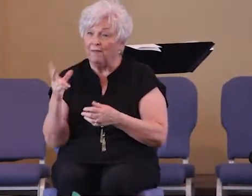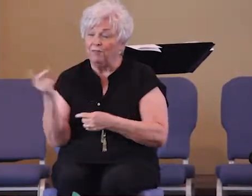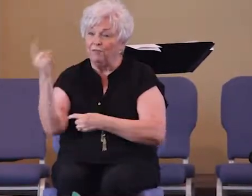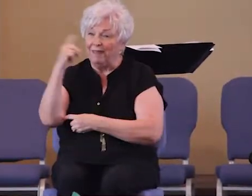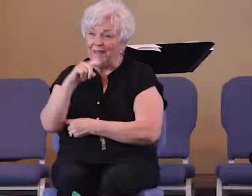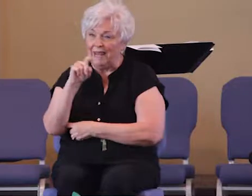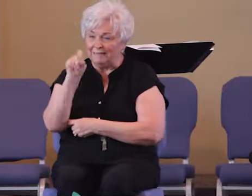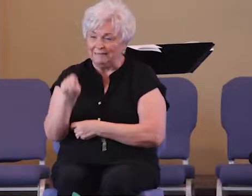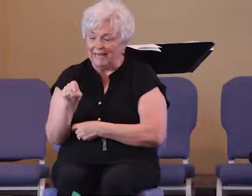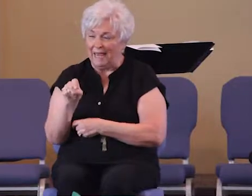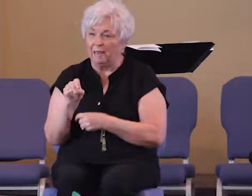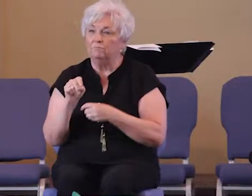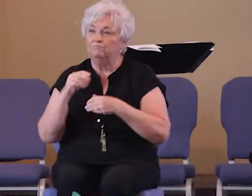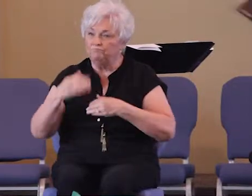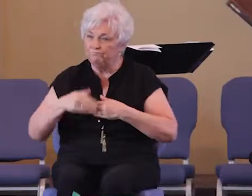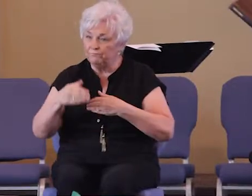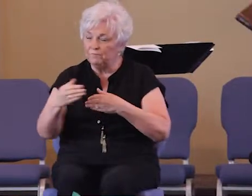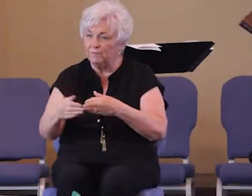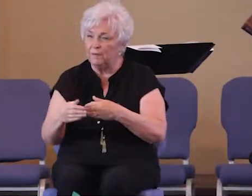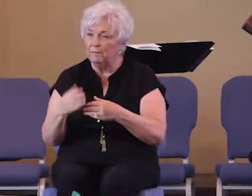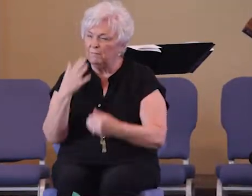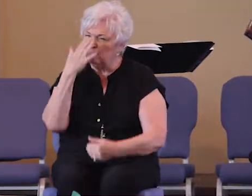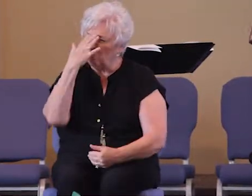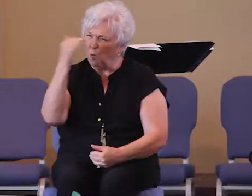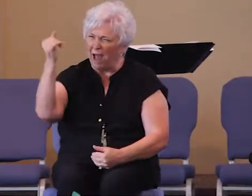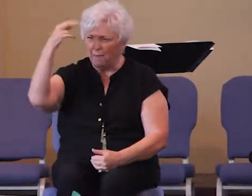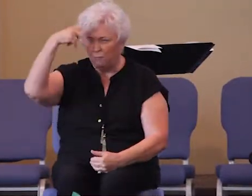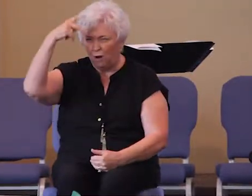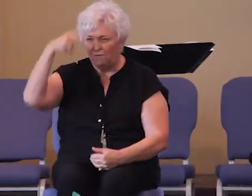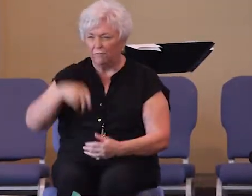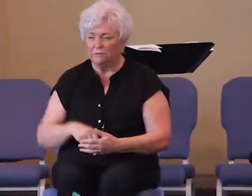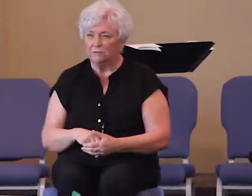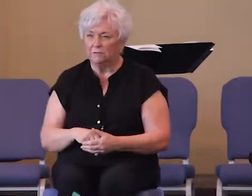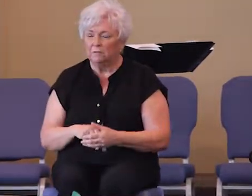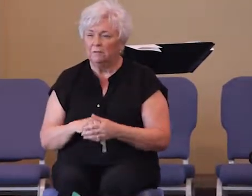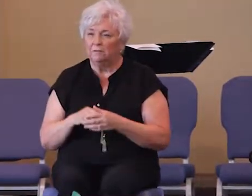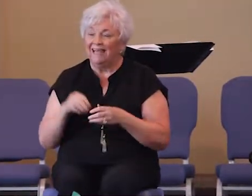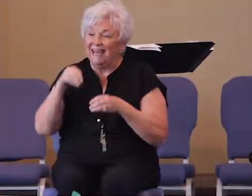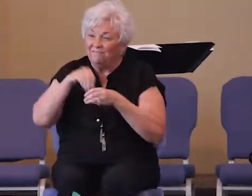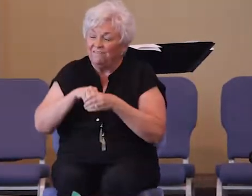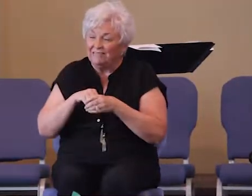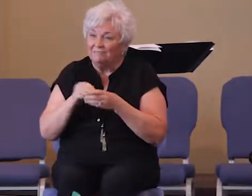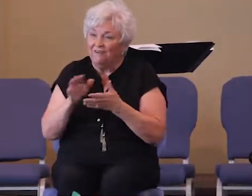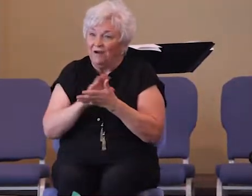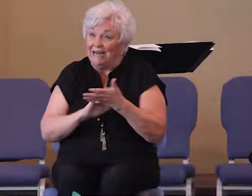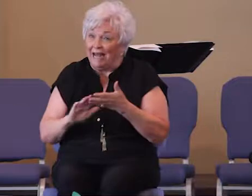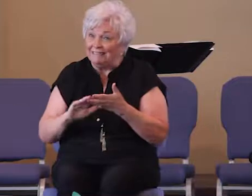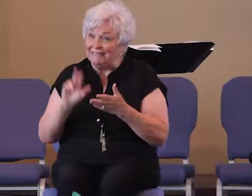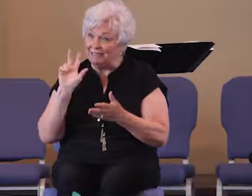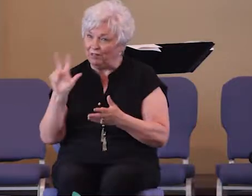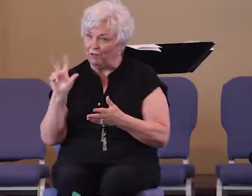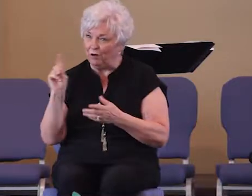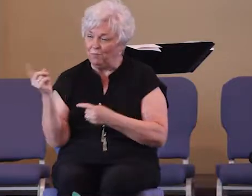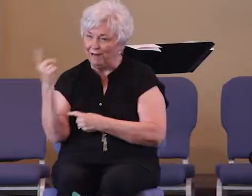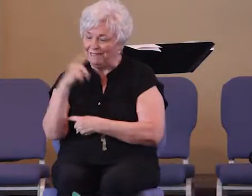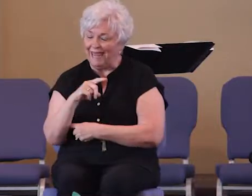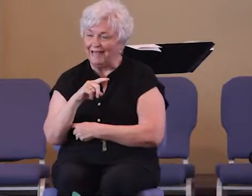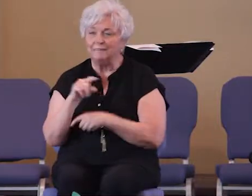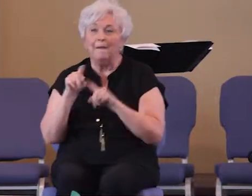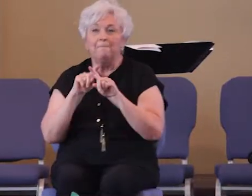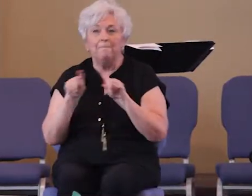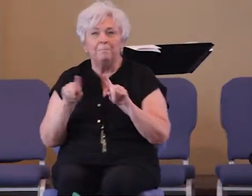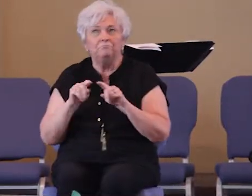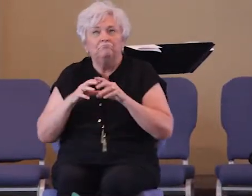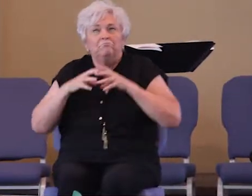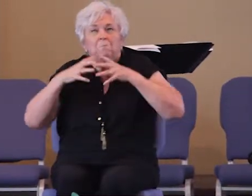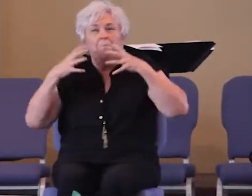forth. But why Proverbs? You know, it fits really nicely into 31 days. But there's so much more